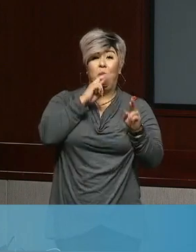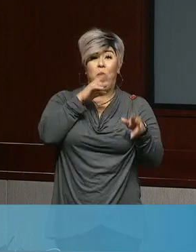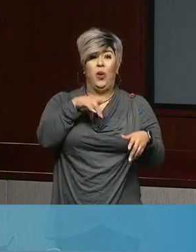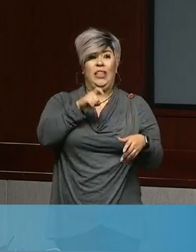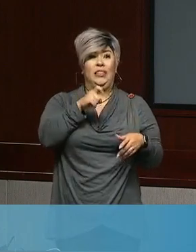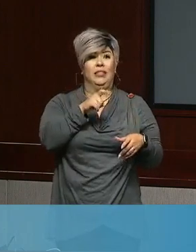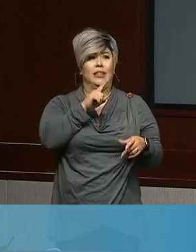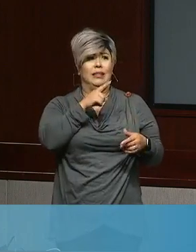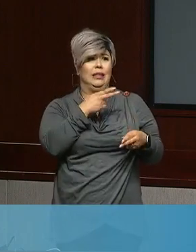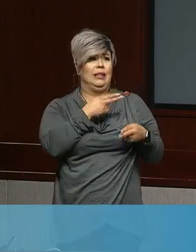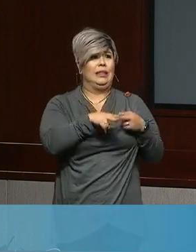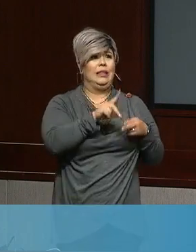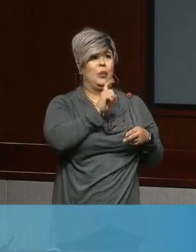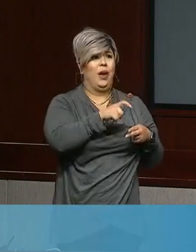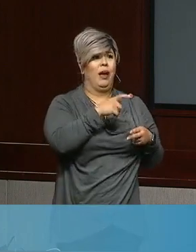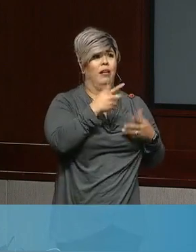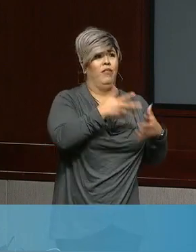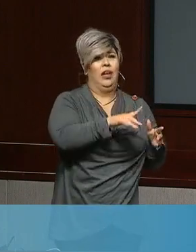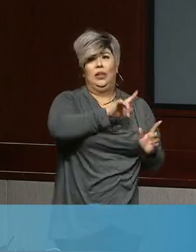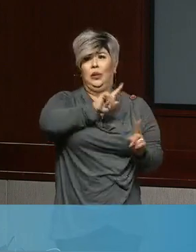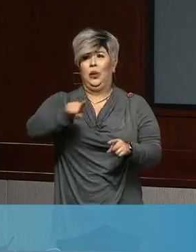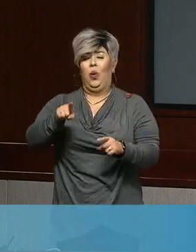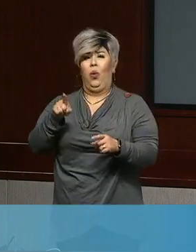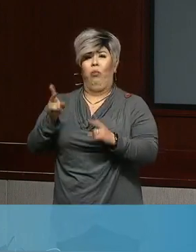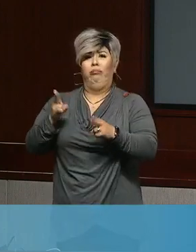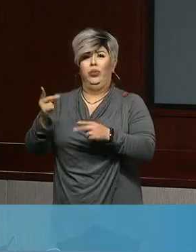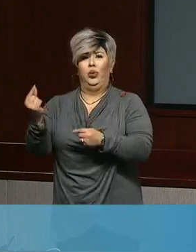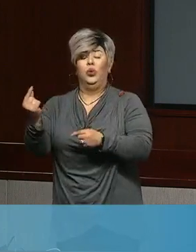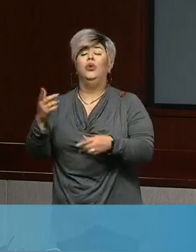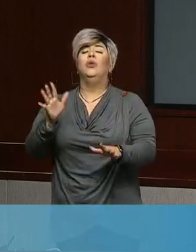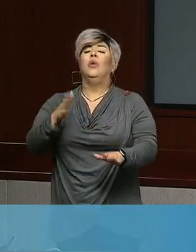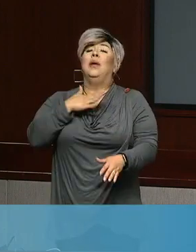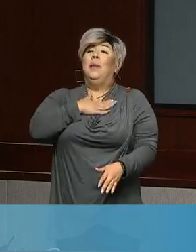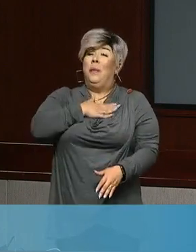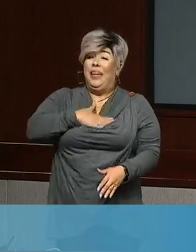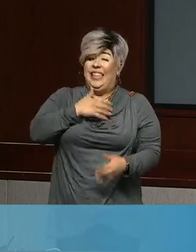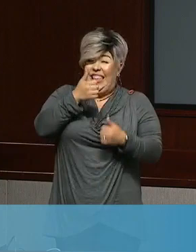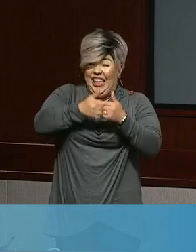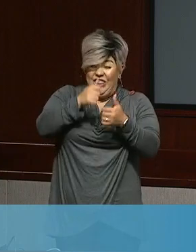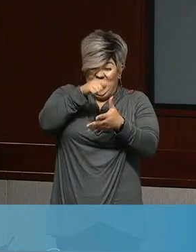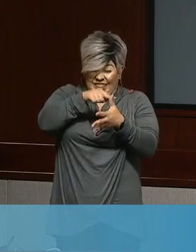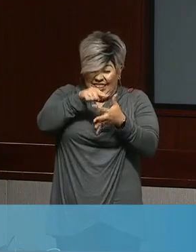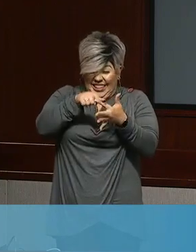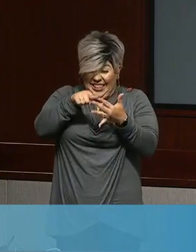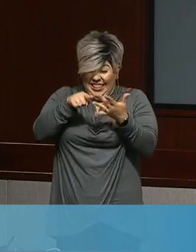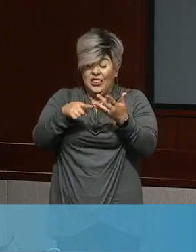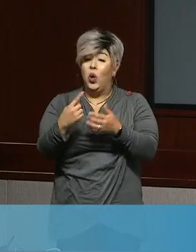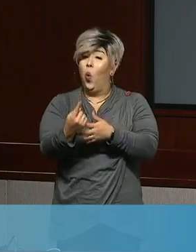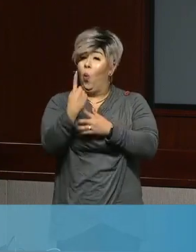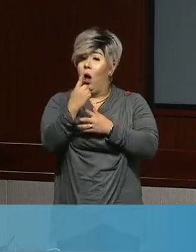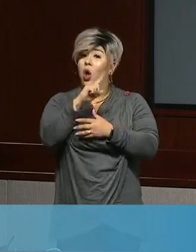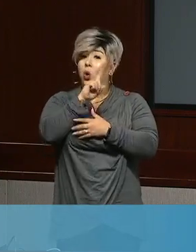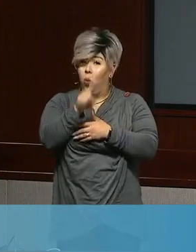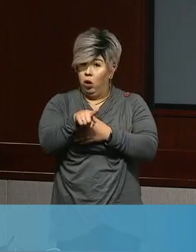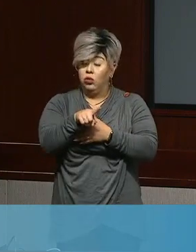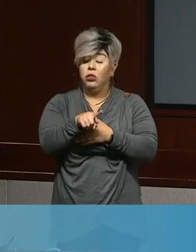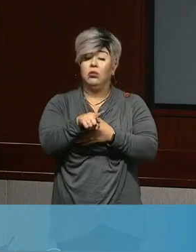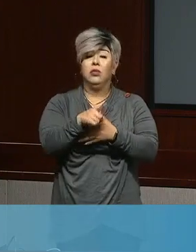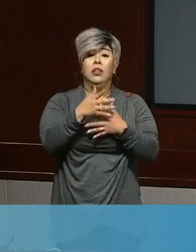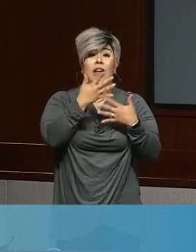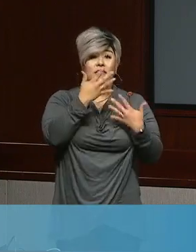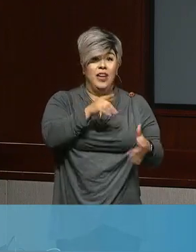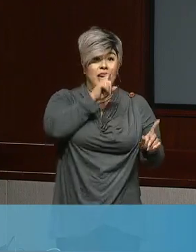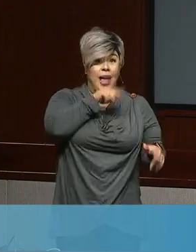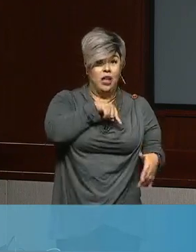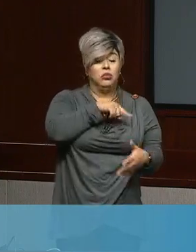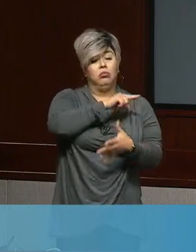for their newscast, we're going to ask that each outlet, as you're called, ask your initial question. Once that question's been answered, we'll go